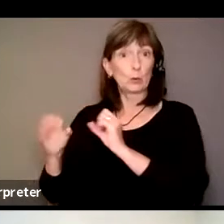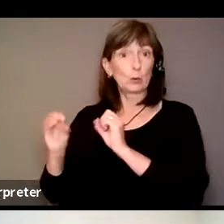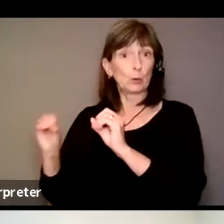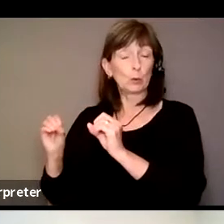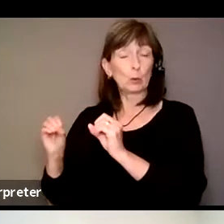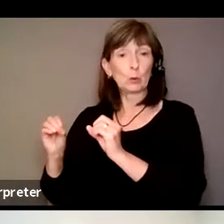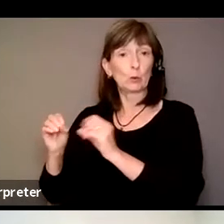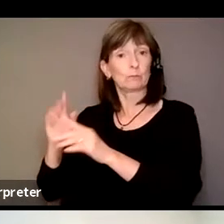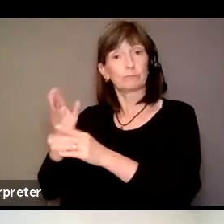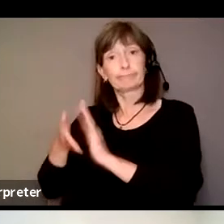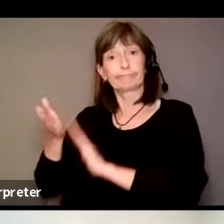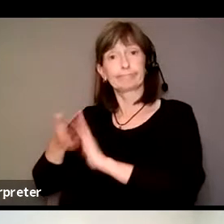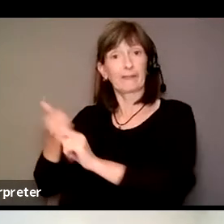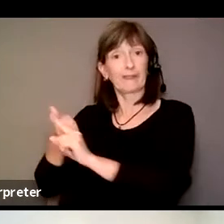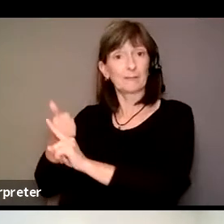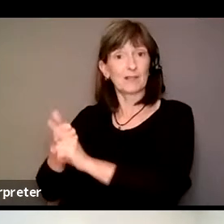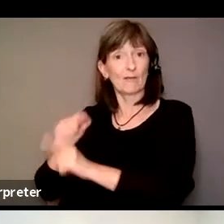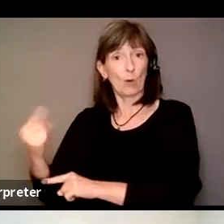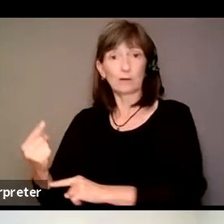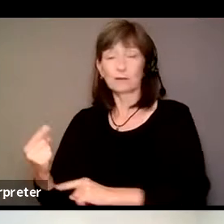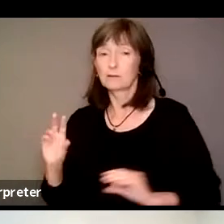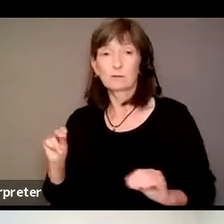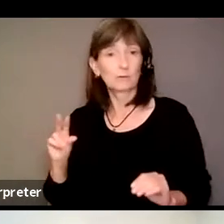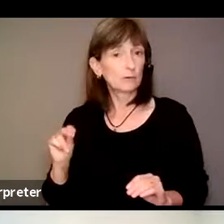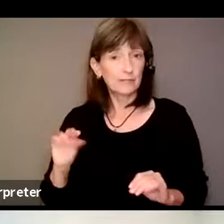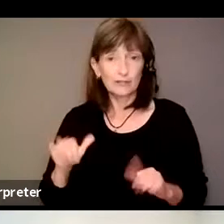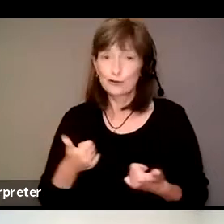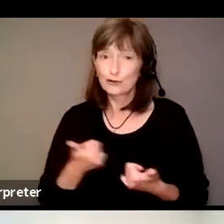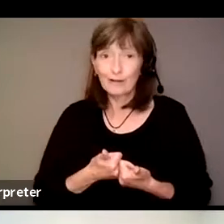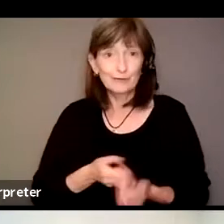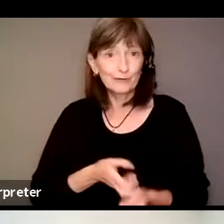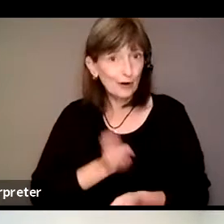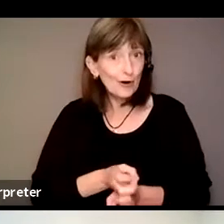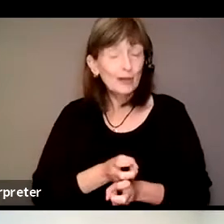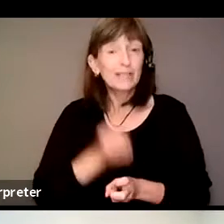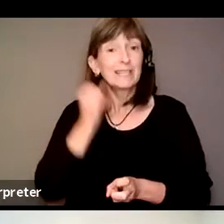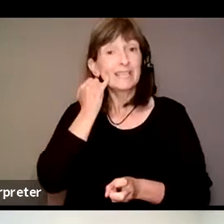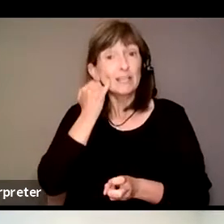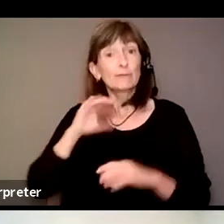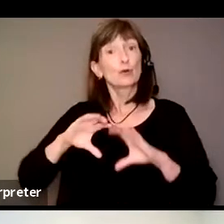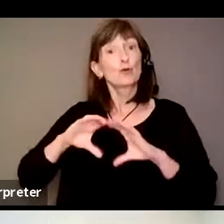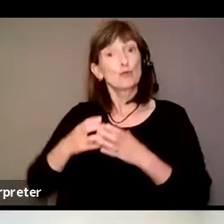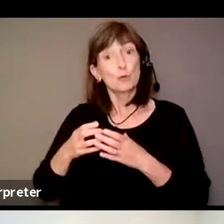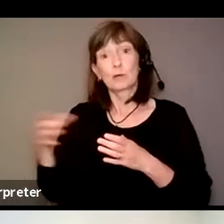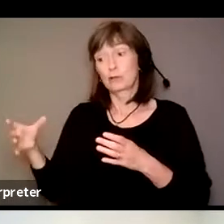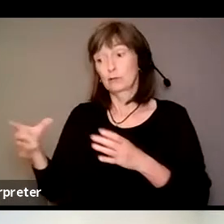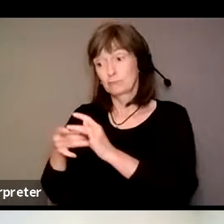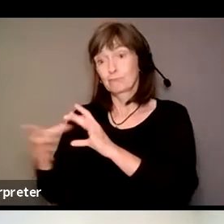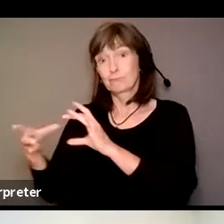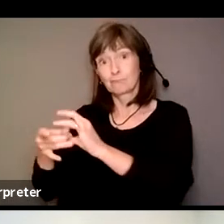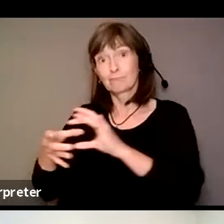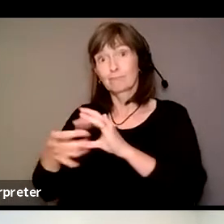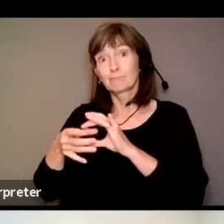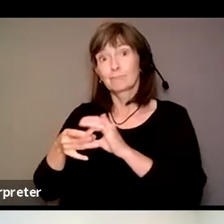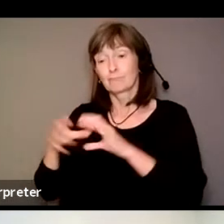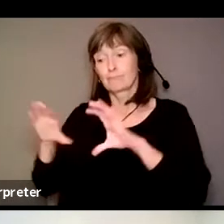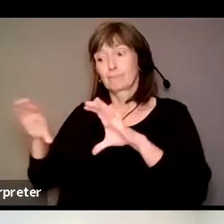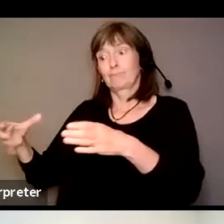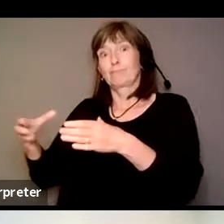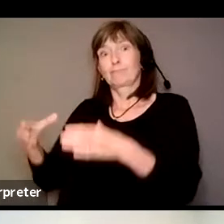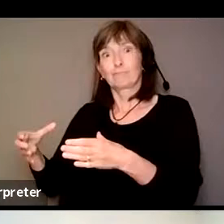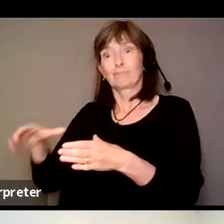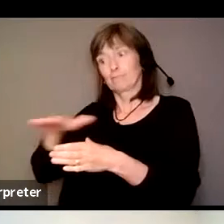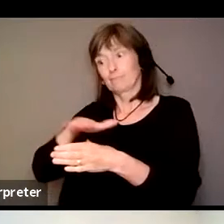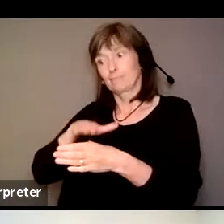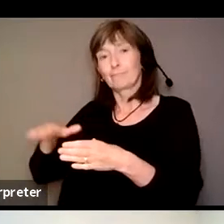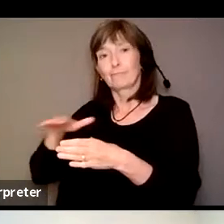The challenges are real, and we're stronger when we work together. So by implementing these regional approaches and figuring